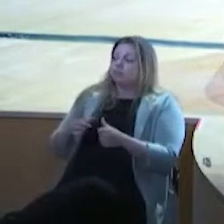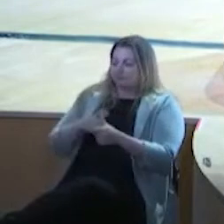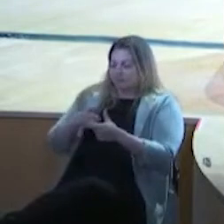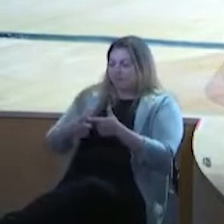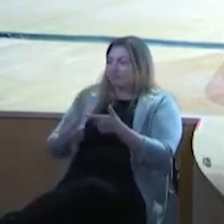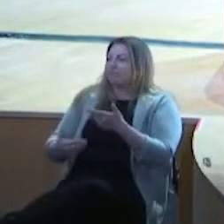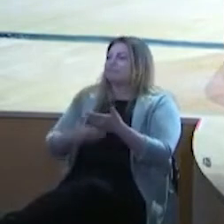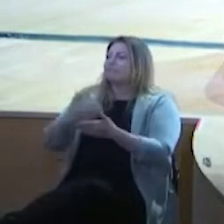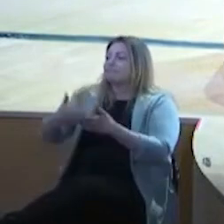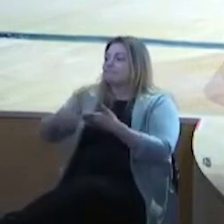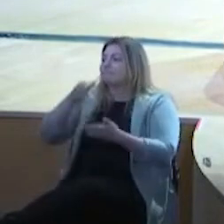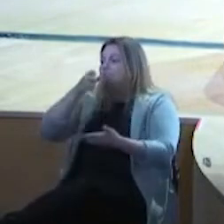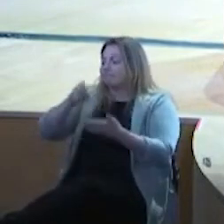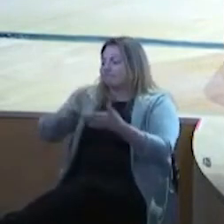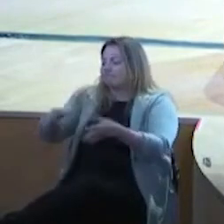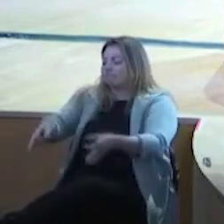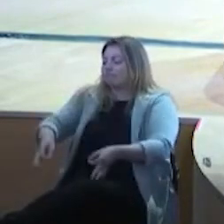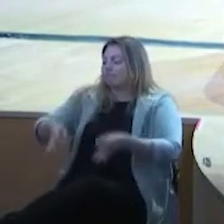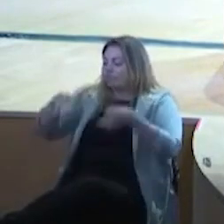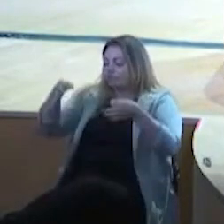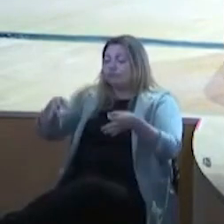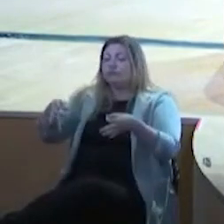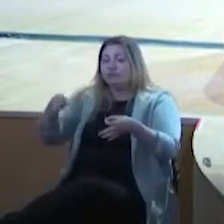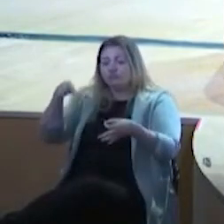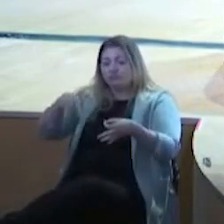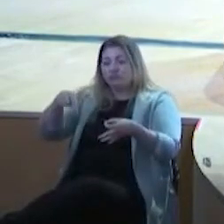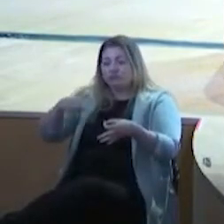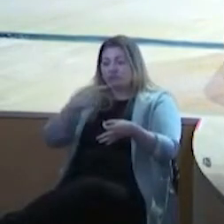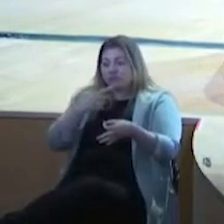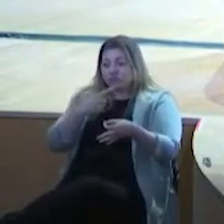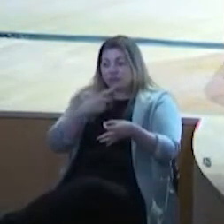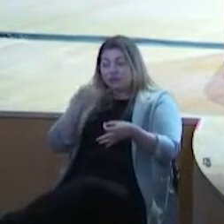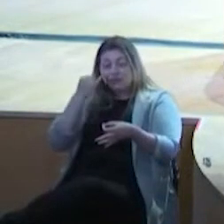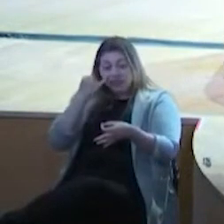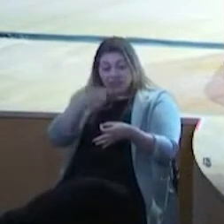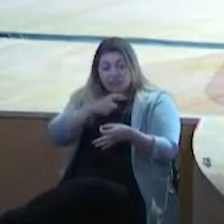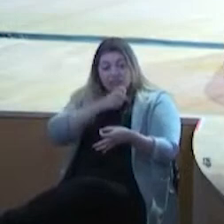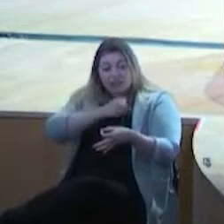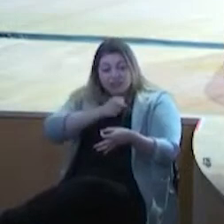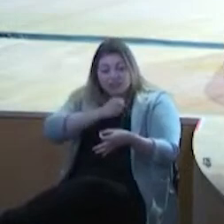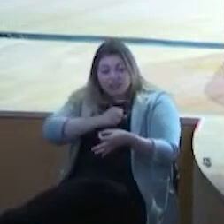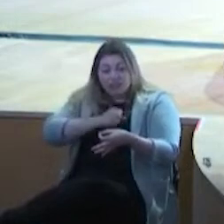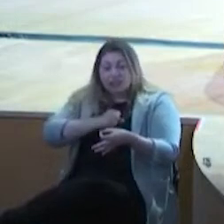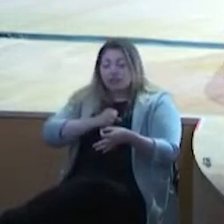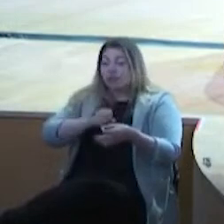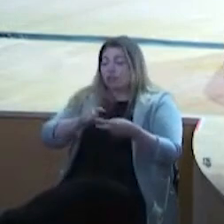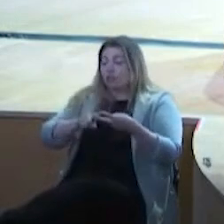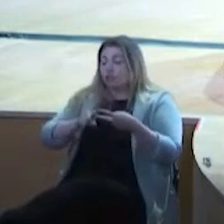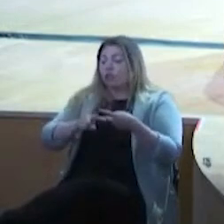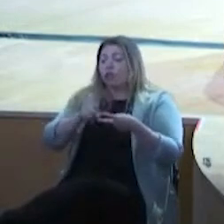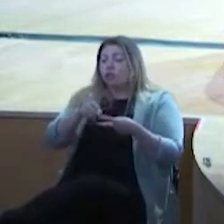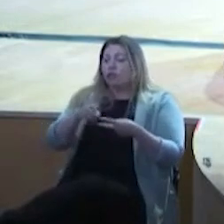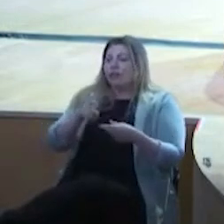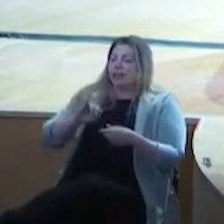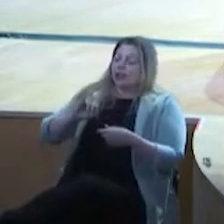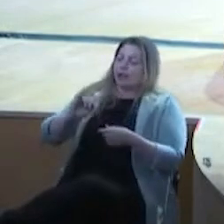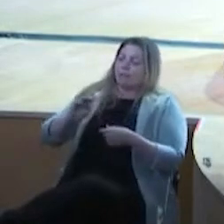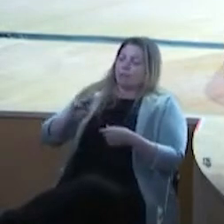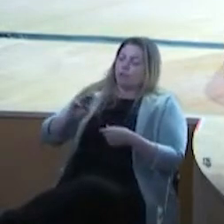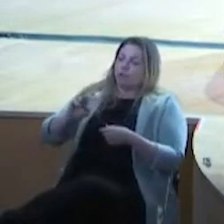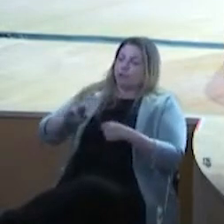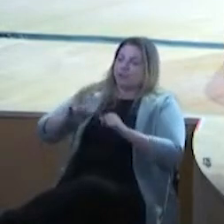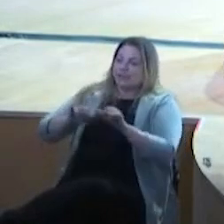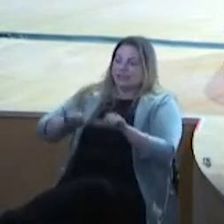another letter, and that letter said, if you're elderly or if you were immunocompromised, do